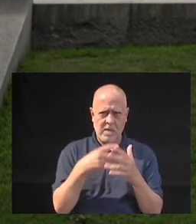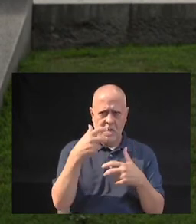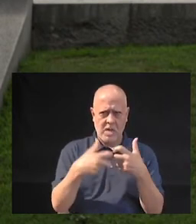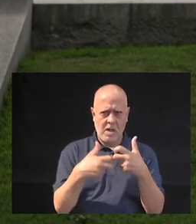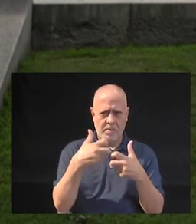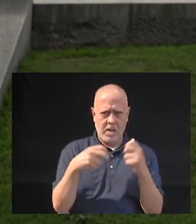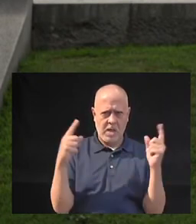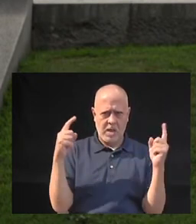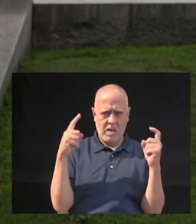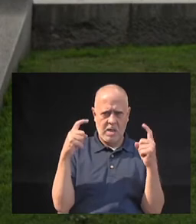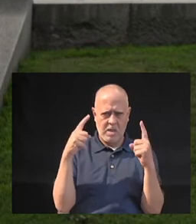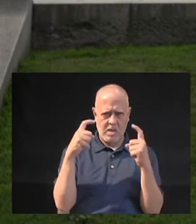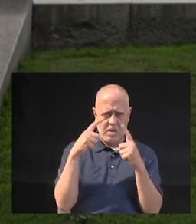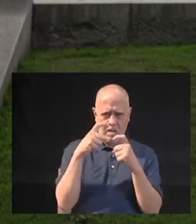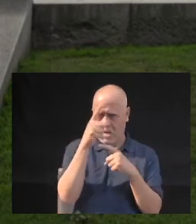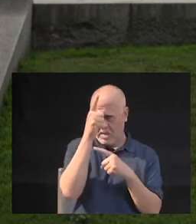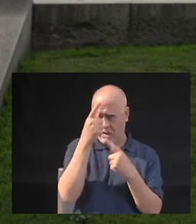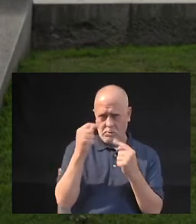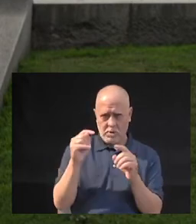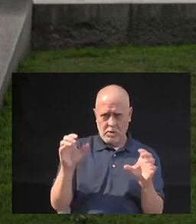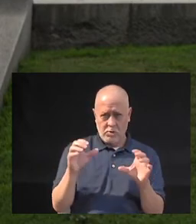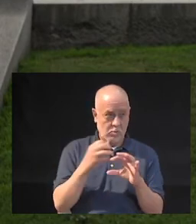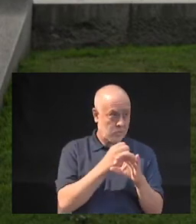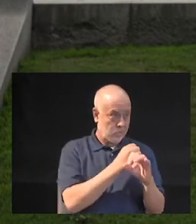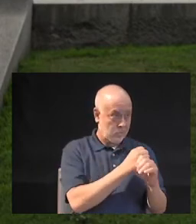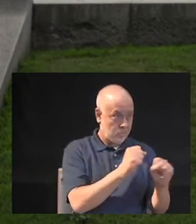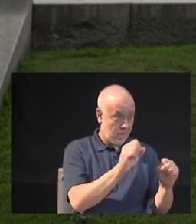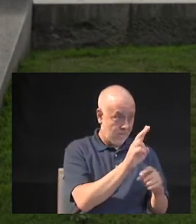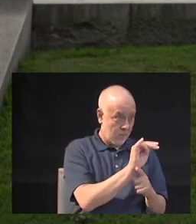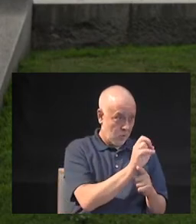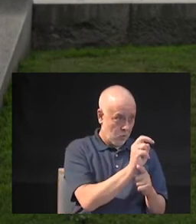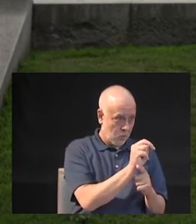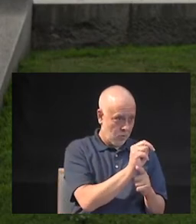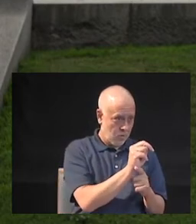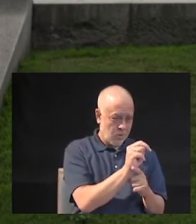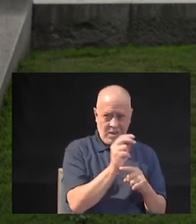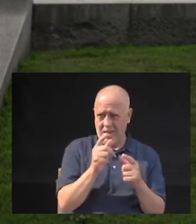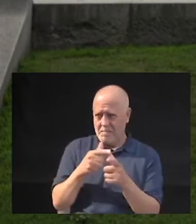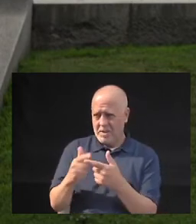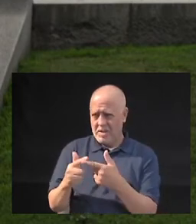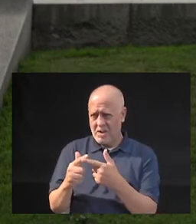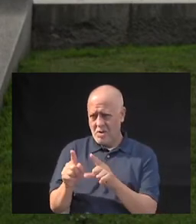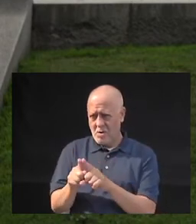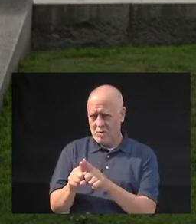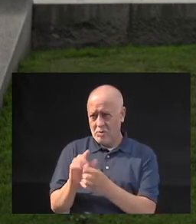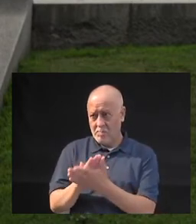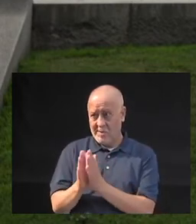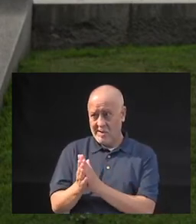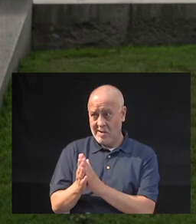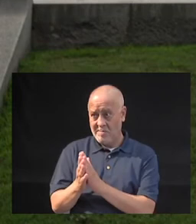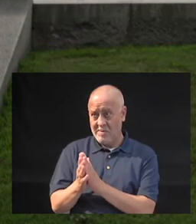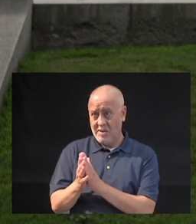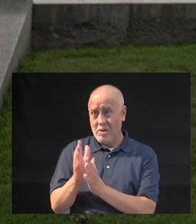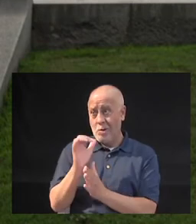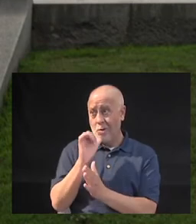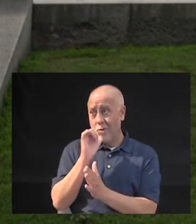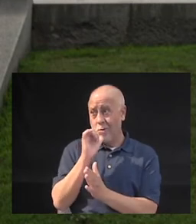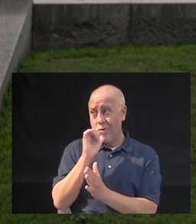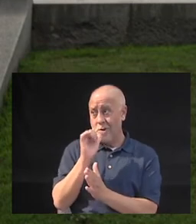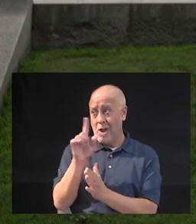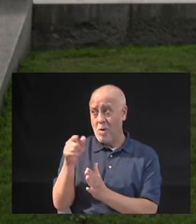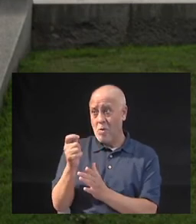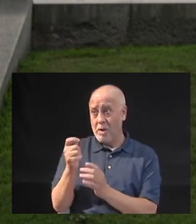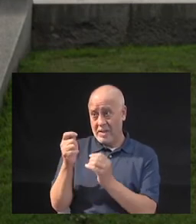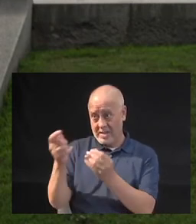complicated thing that Lincoln was trying to do, save the Union, but then later also become the man who not only gives